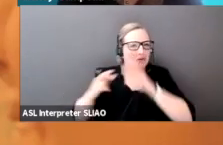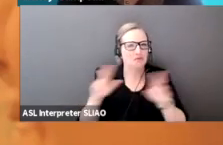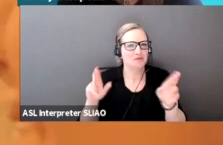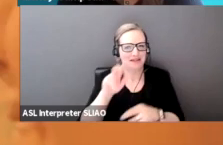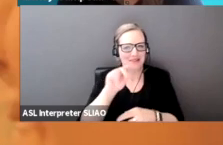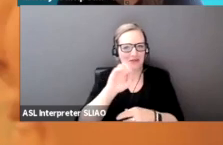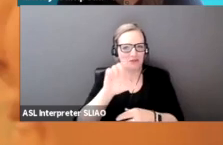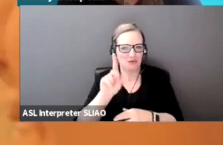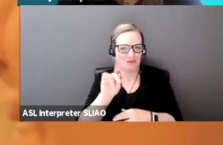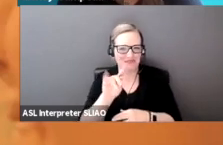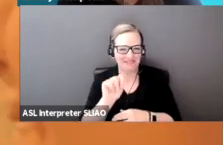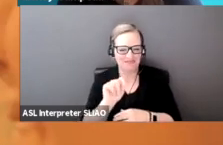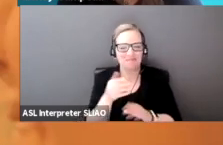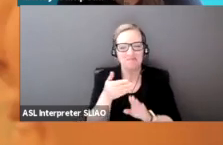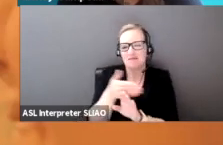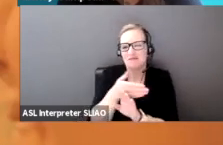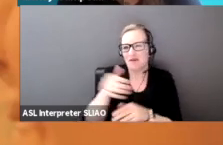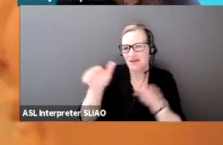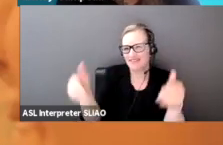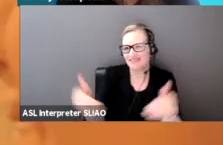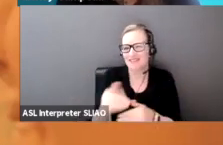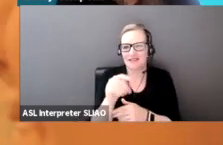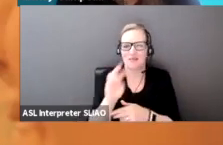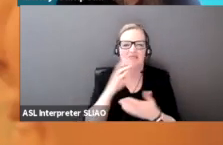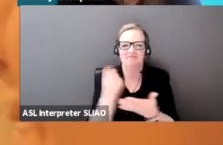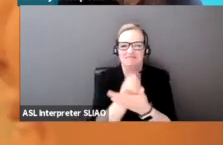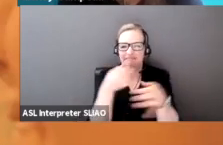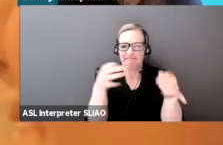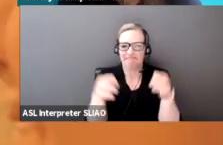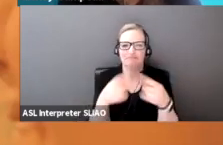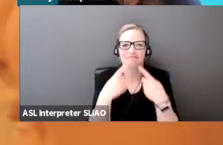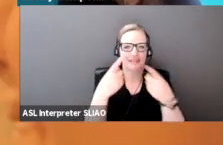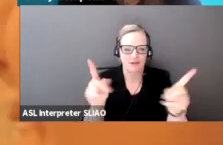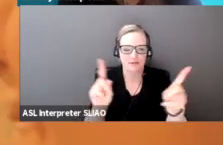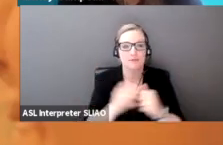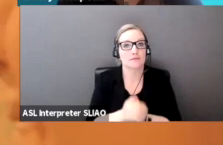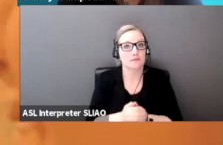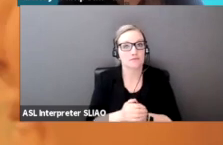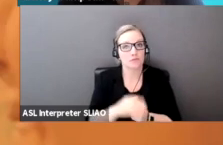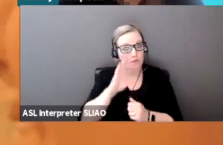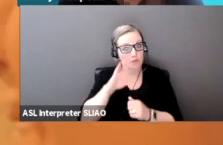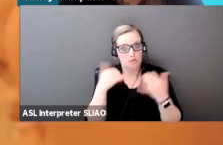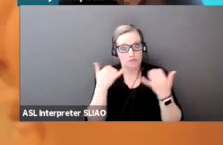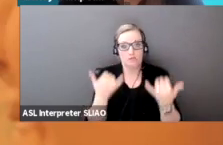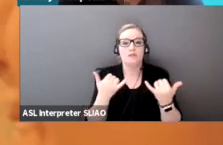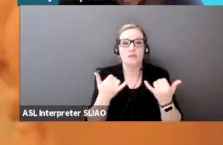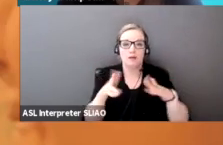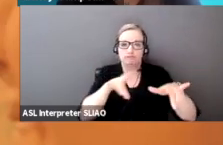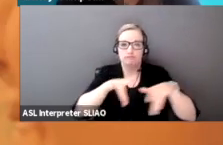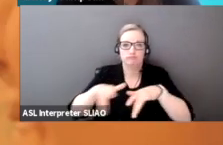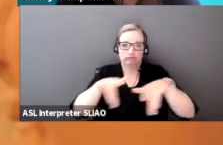a little bit of housekeeping. Today's session will be recorded and it will be posted publicly on Innovation Guelph's YouTube